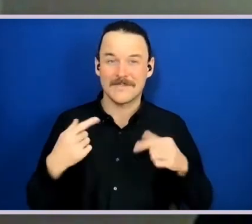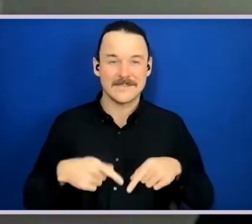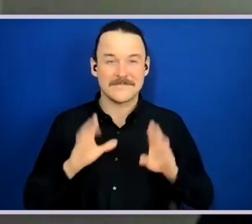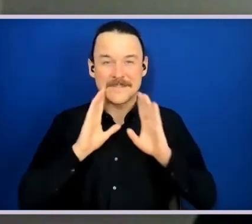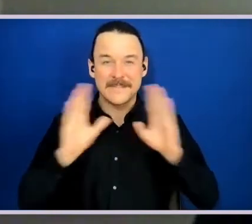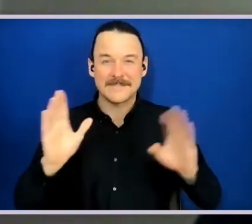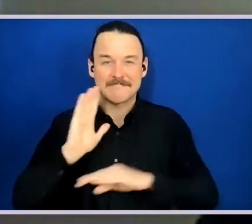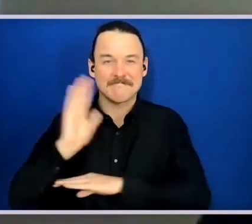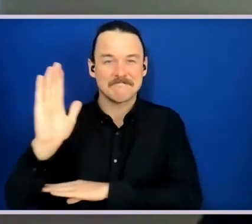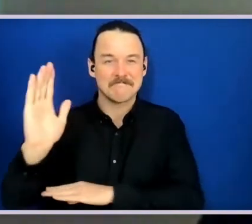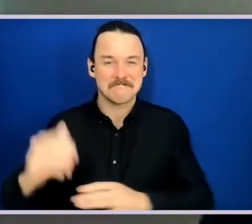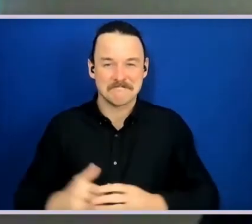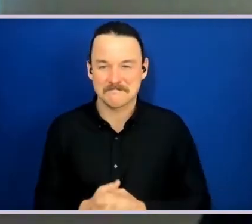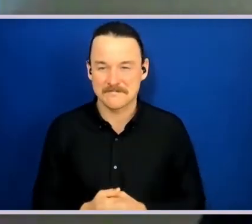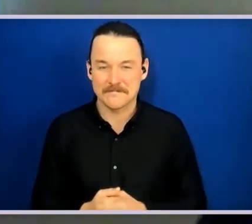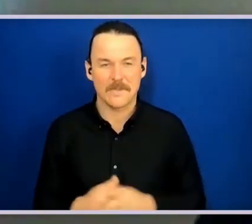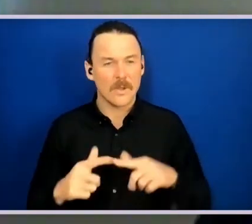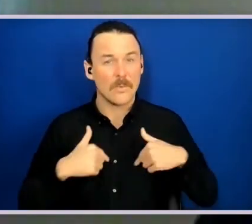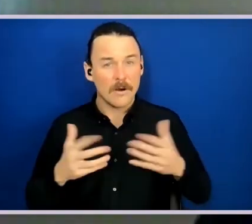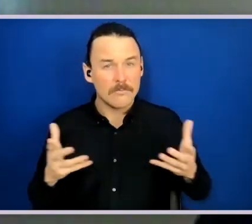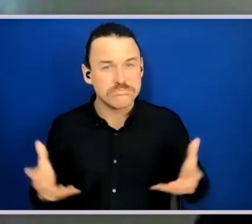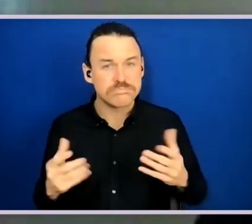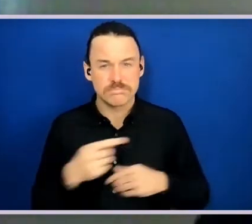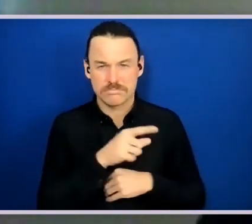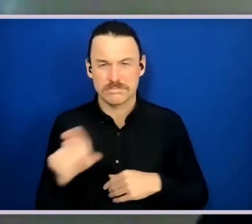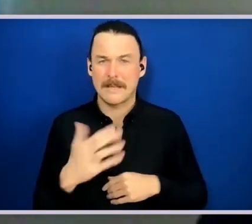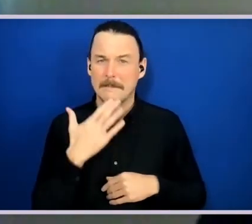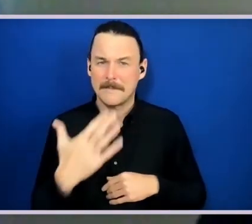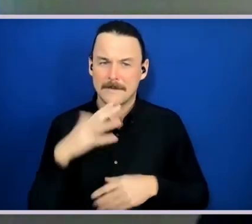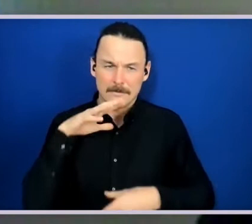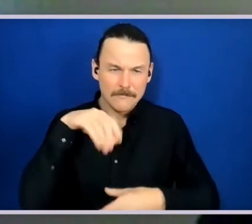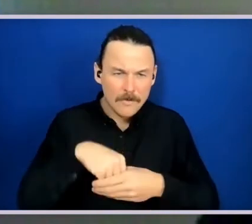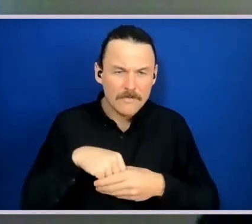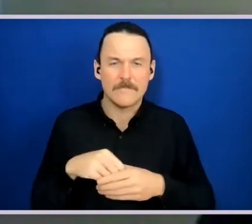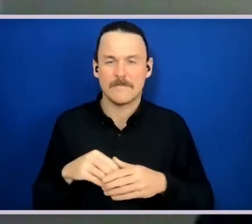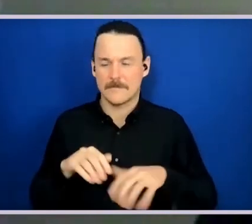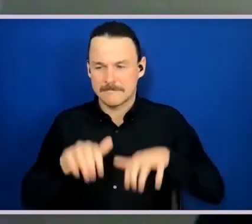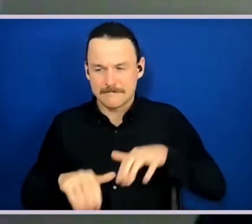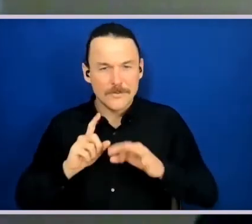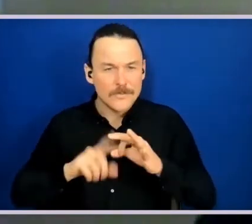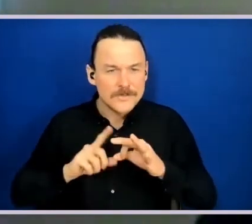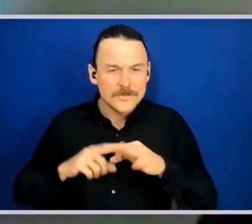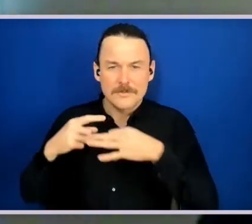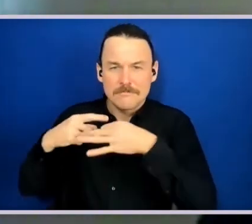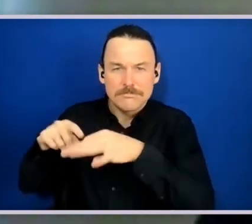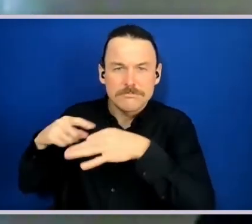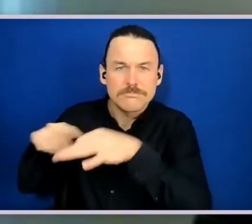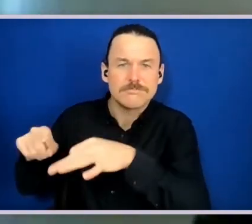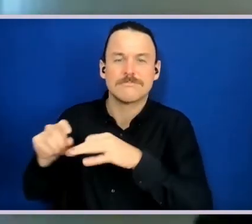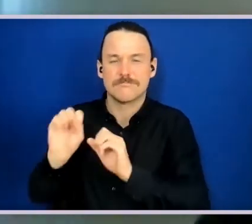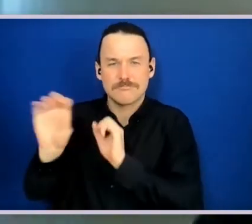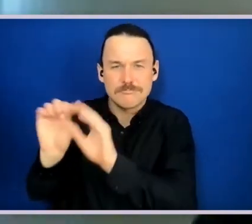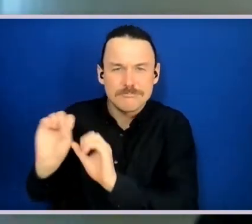We encourage your active participation today, so please type your questions in the Q&A box, and at the end of the session, I